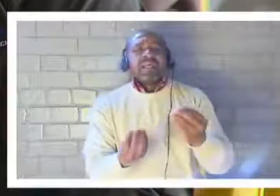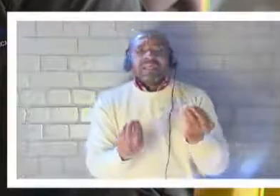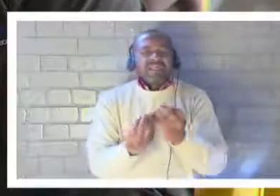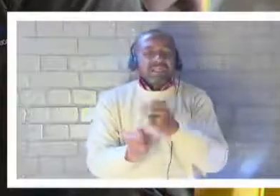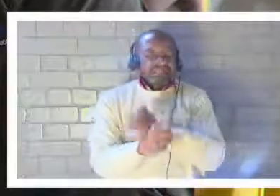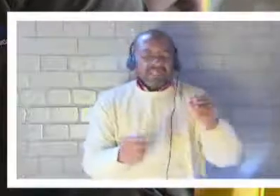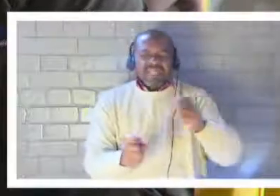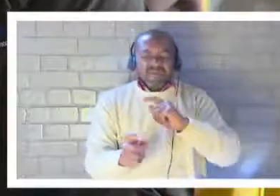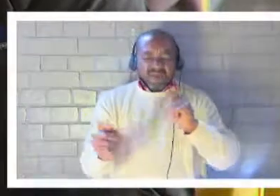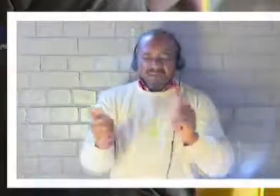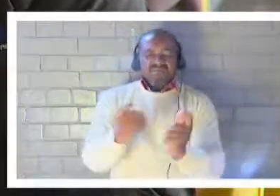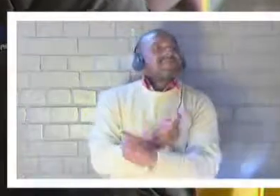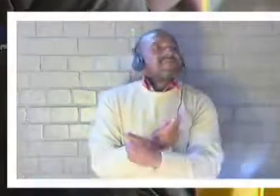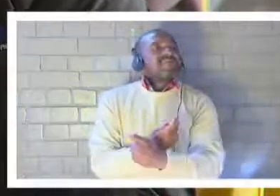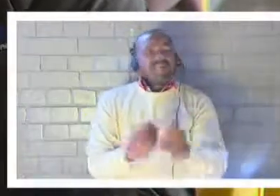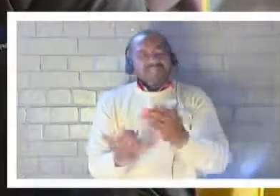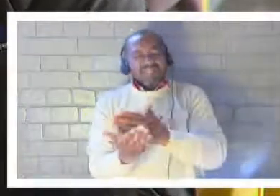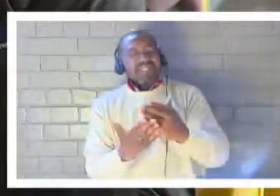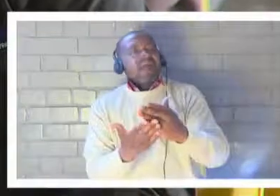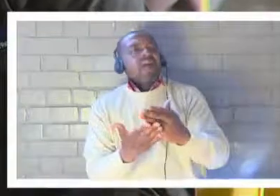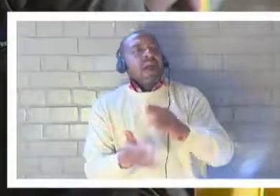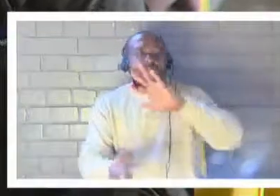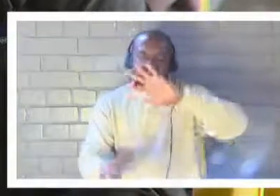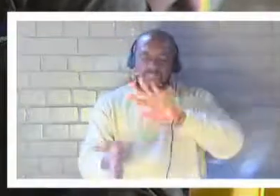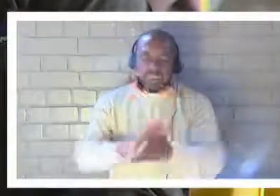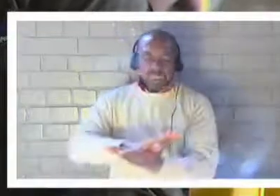becoming even worse. And